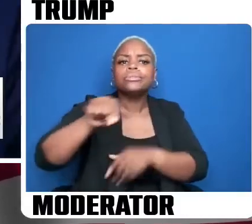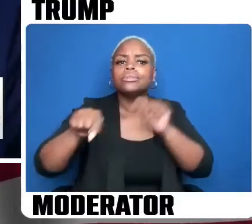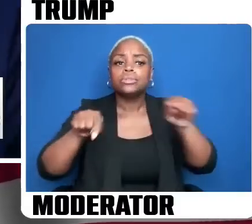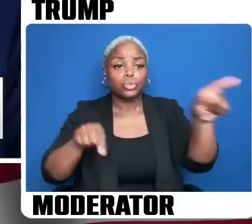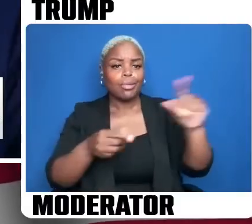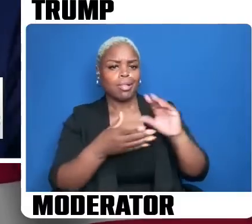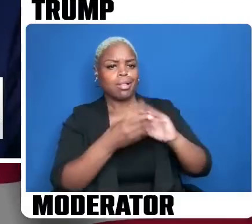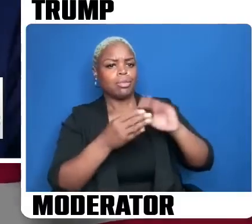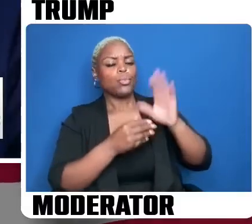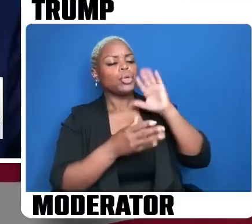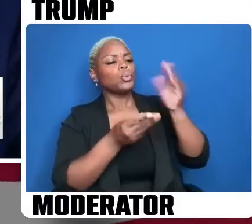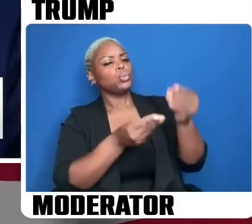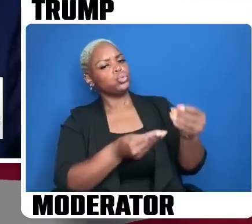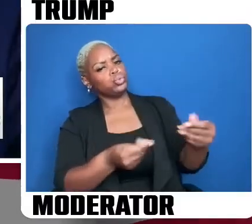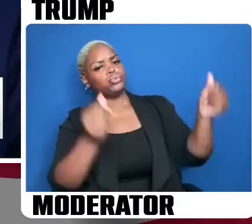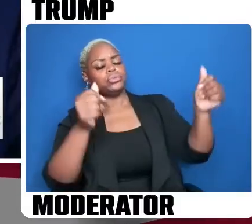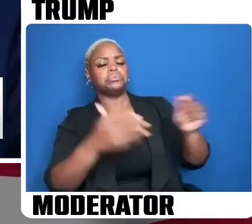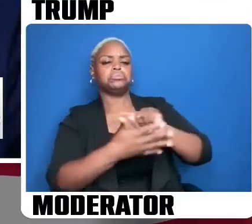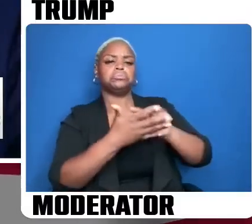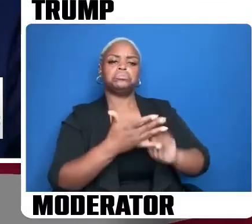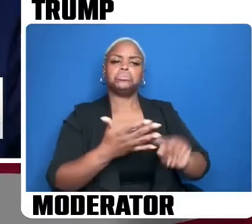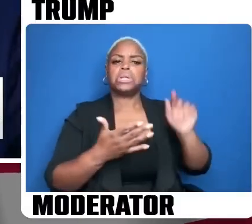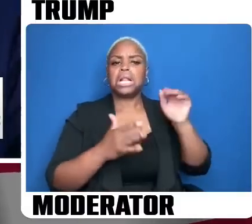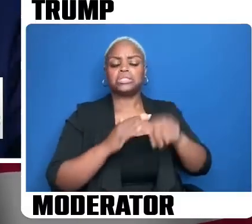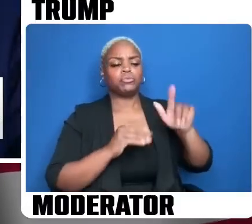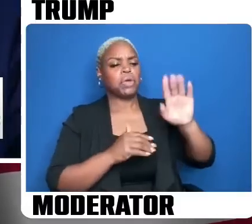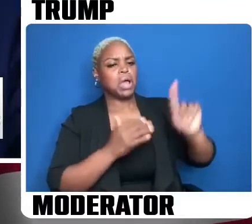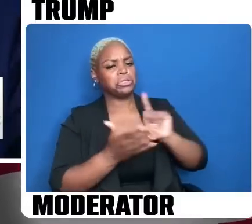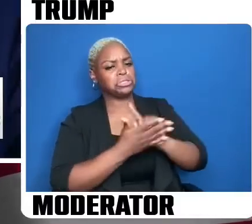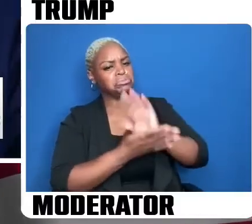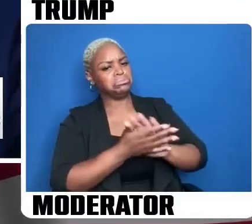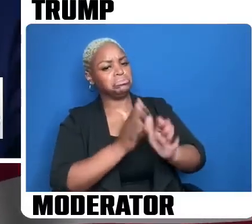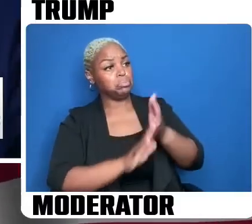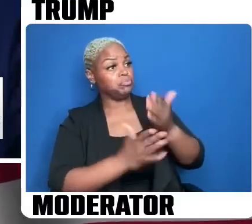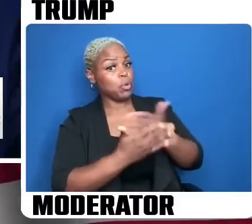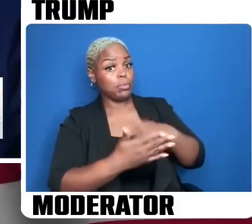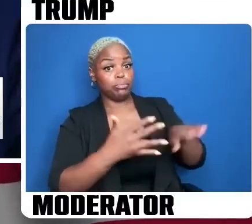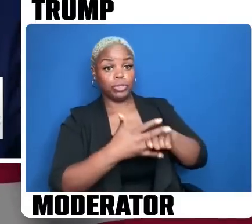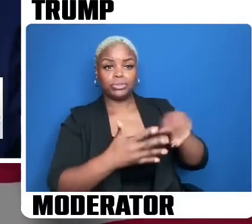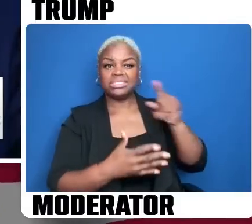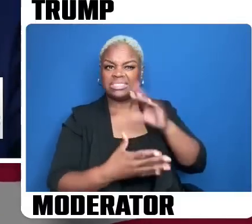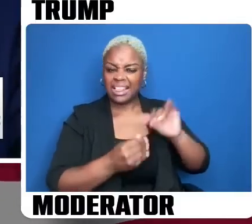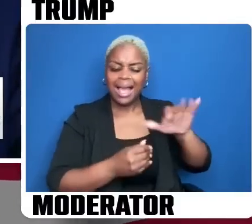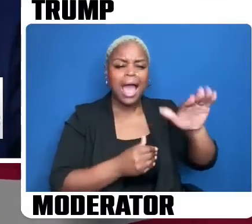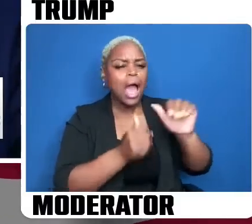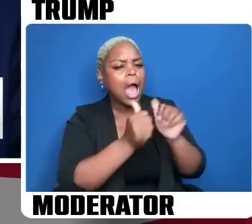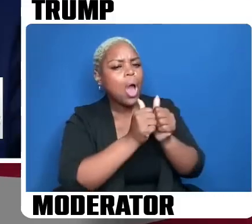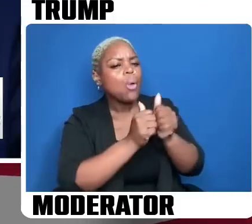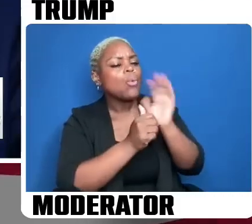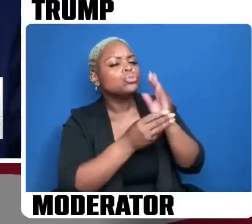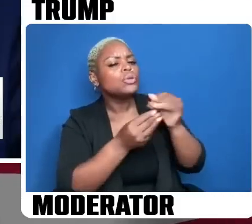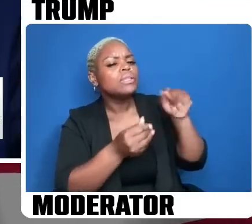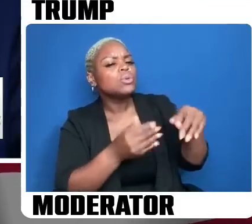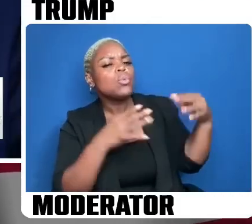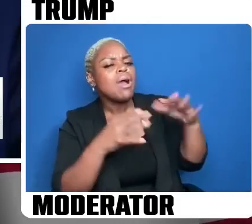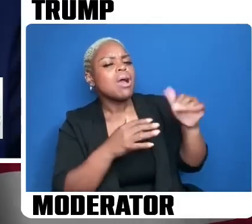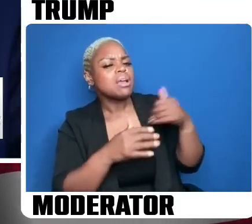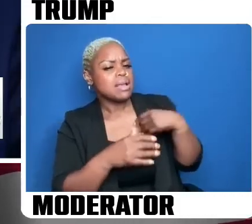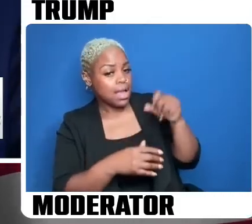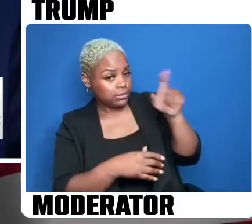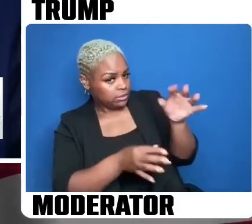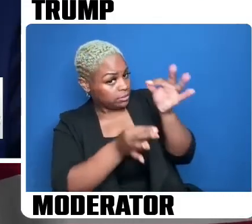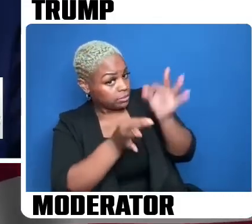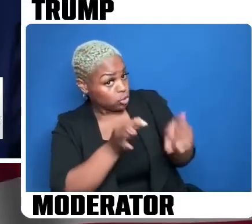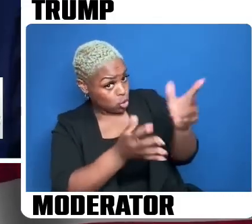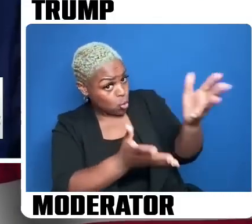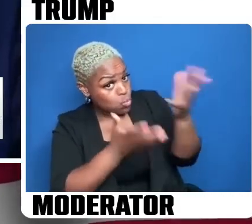hours. You said so just before the break tonight. How exactly would you do that? And I want to ask you a very simple question tonight. Do you want Ukraine to